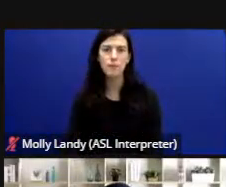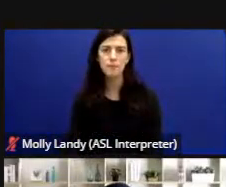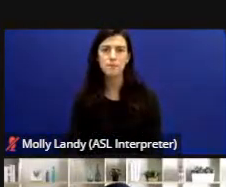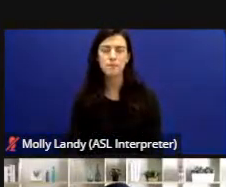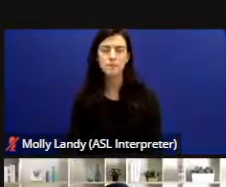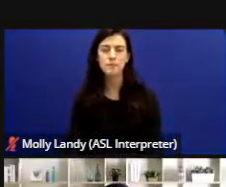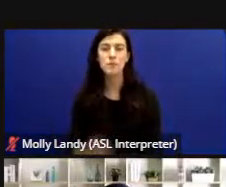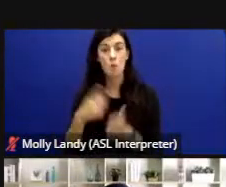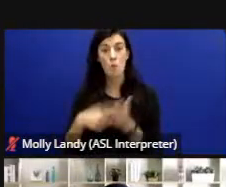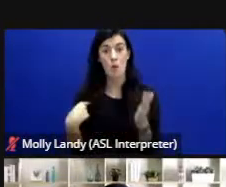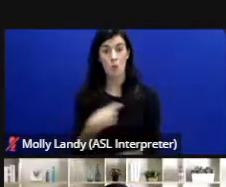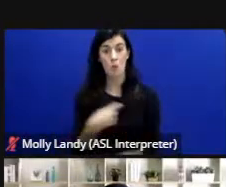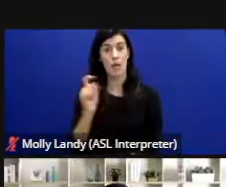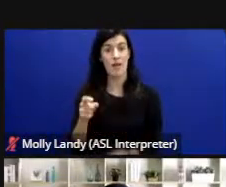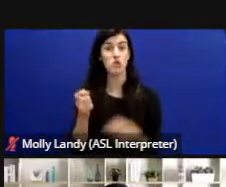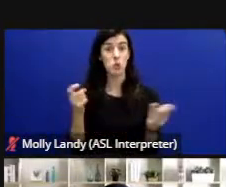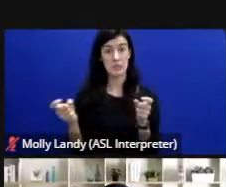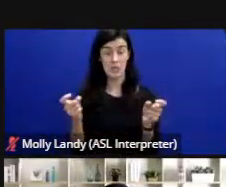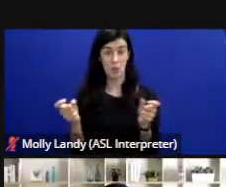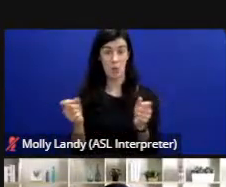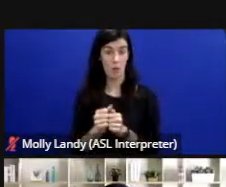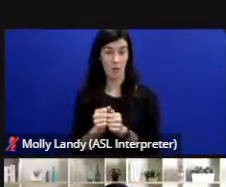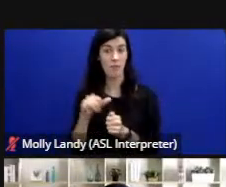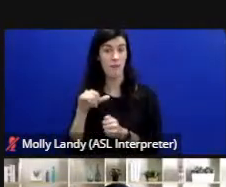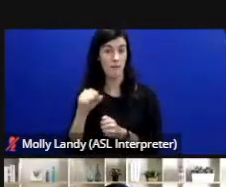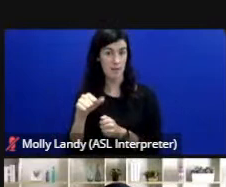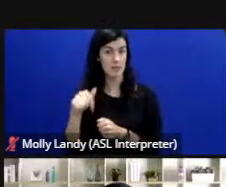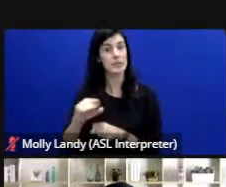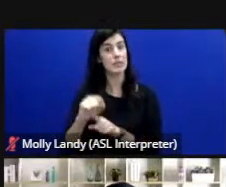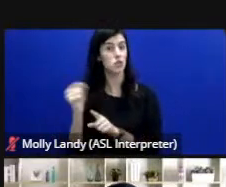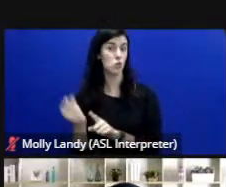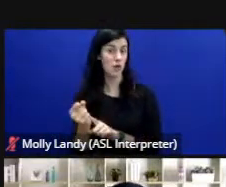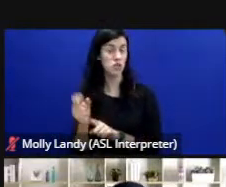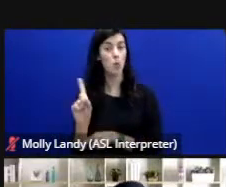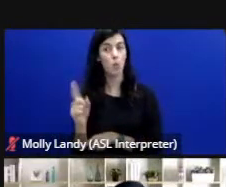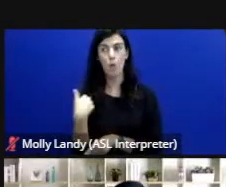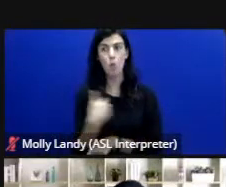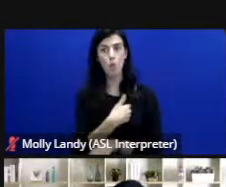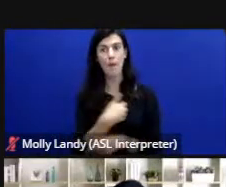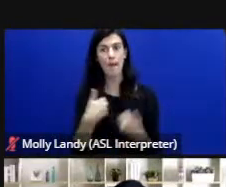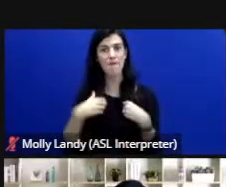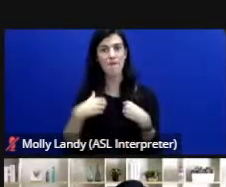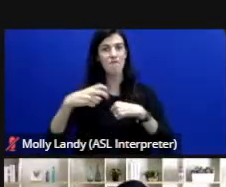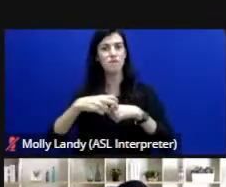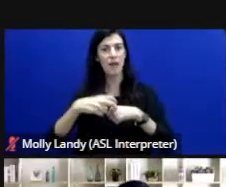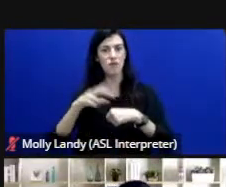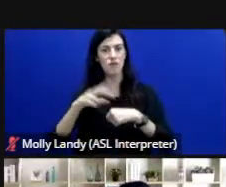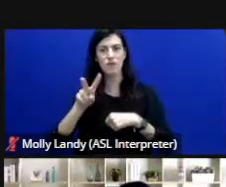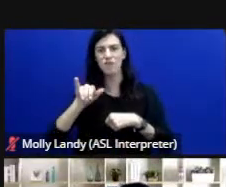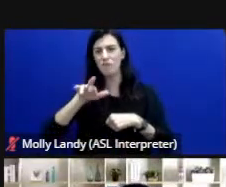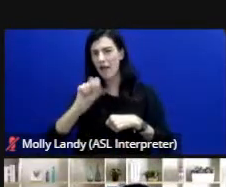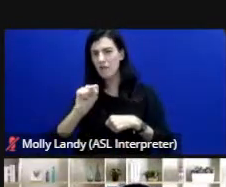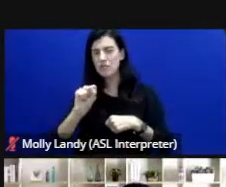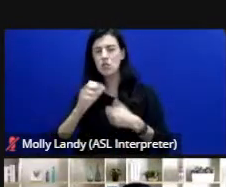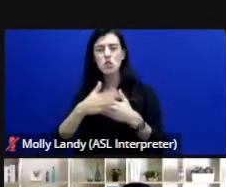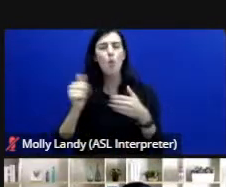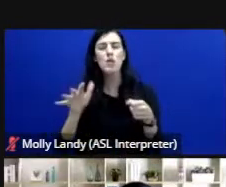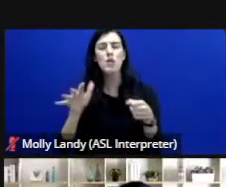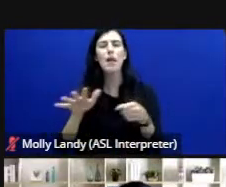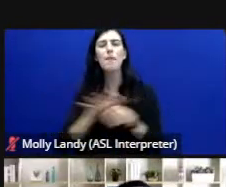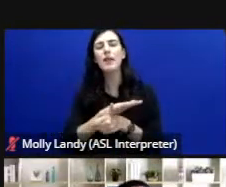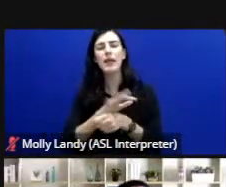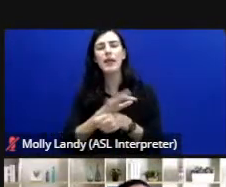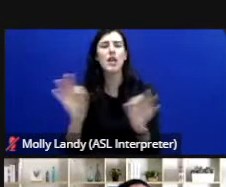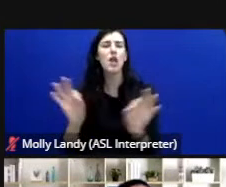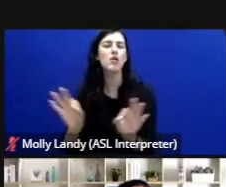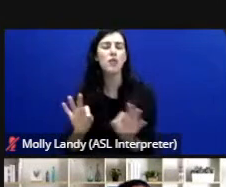What we have to deal with is a situation where we have a virus that is almost completely innocuous. Virtually